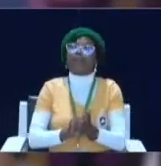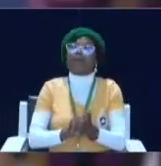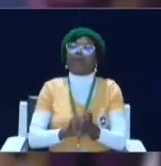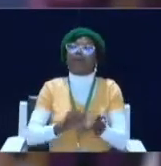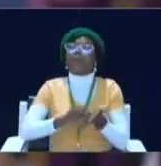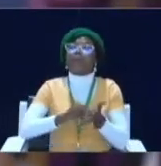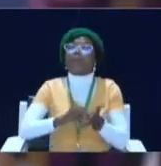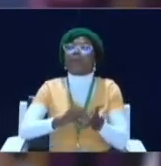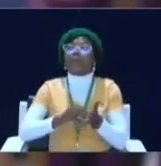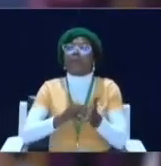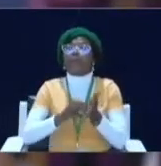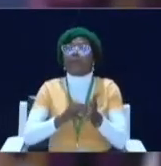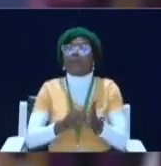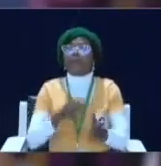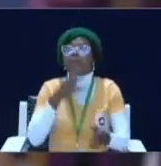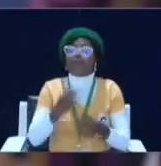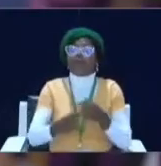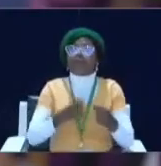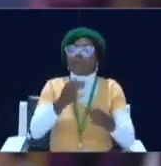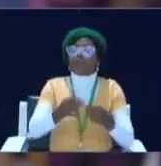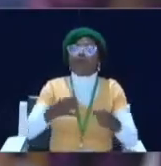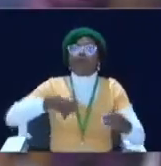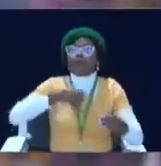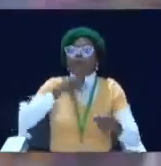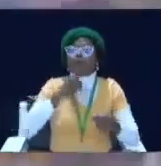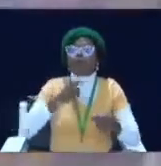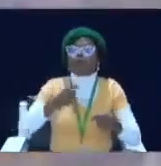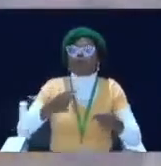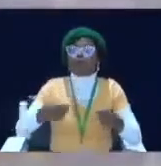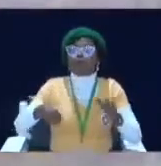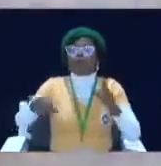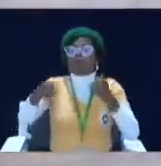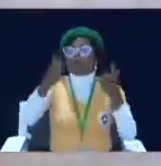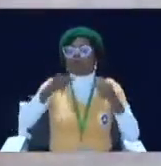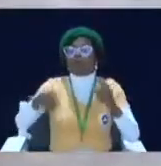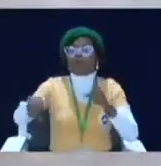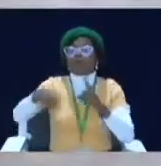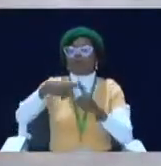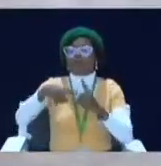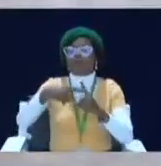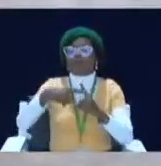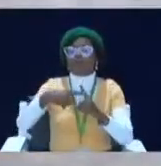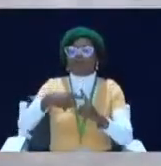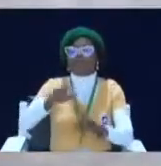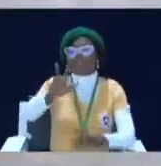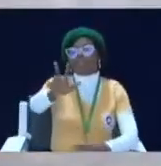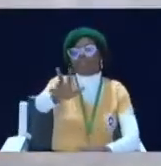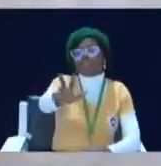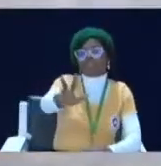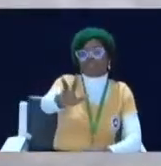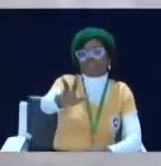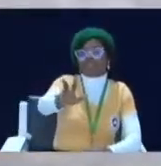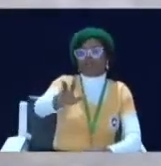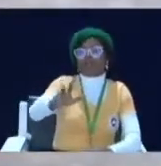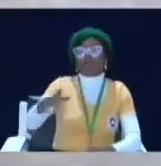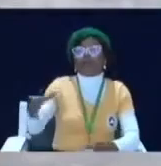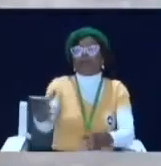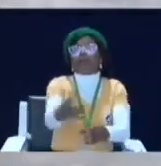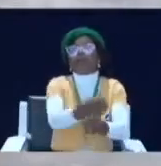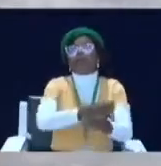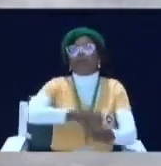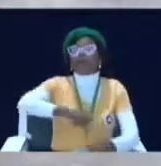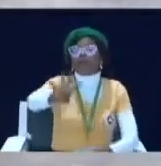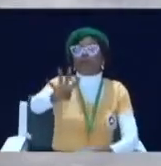got positive results. We want to thank God. Three implants were done. How we got four, nobody